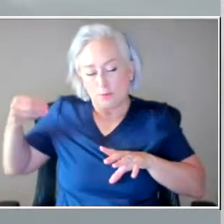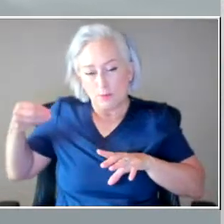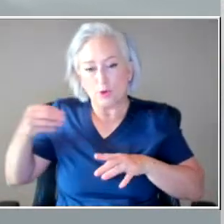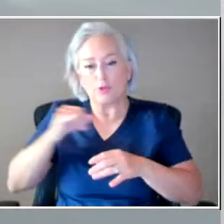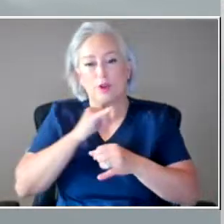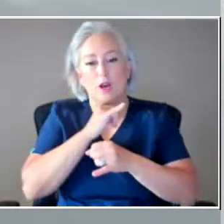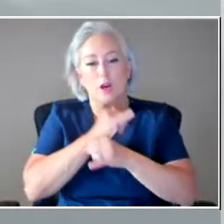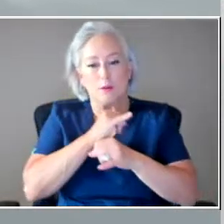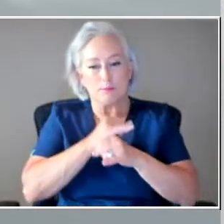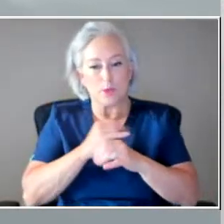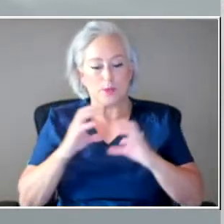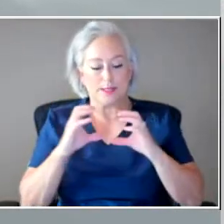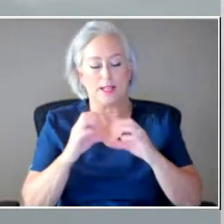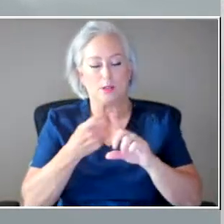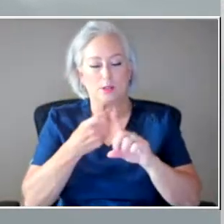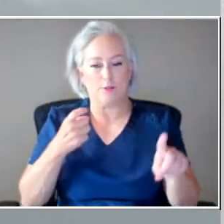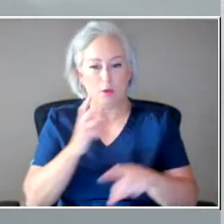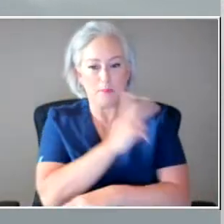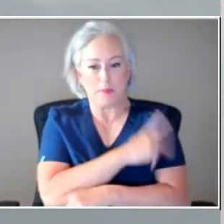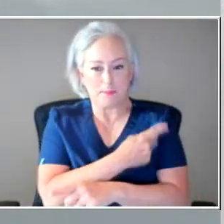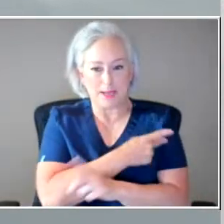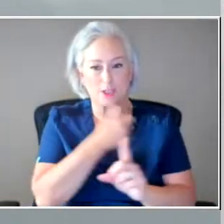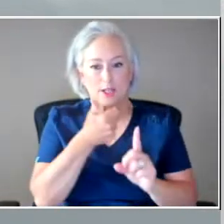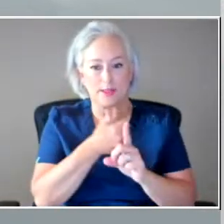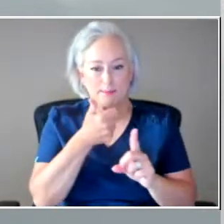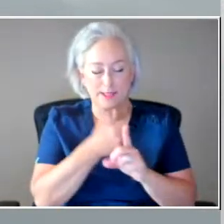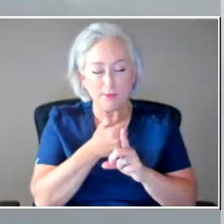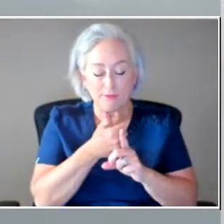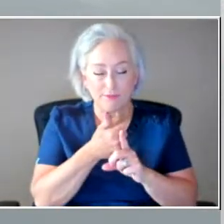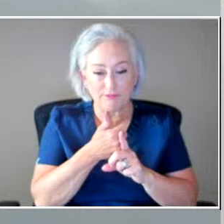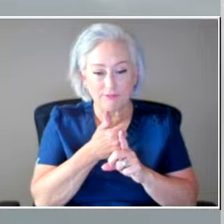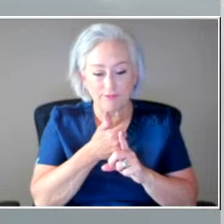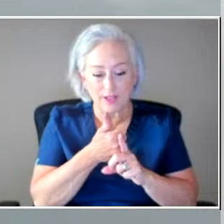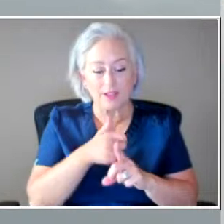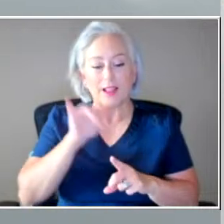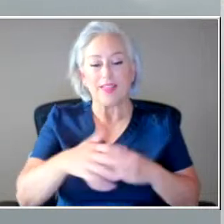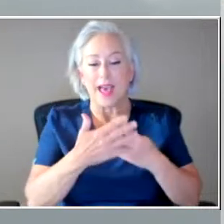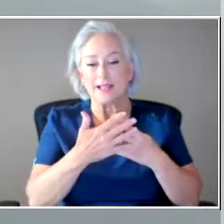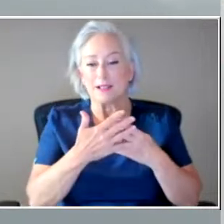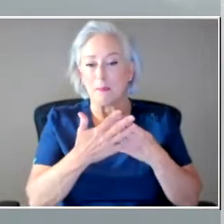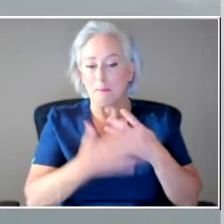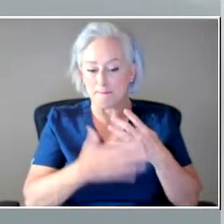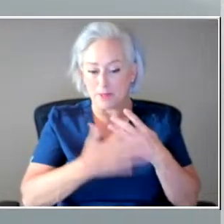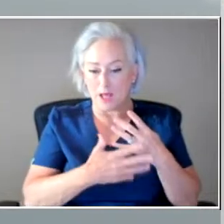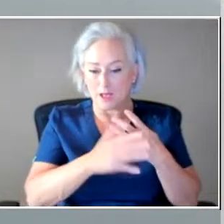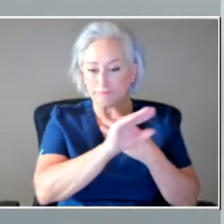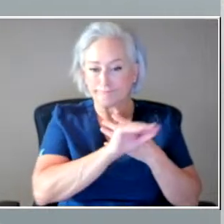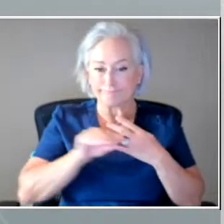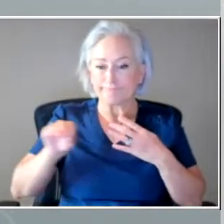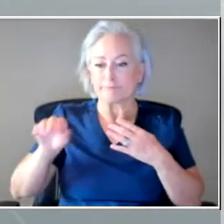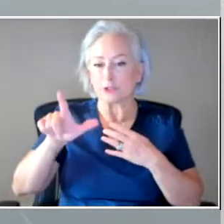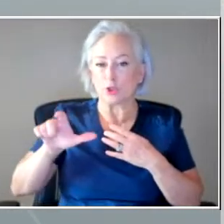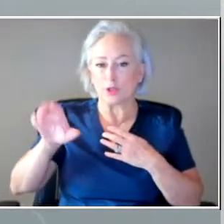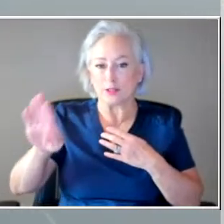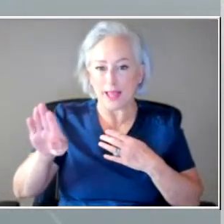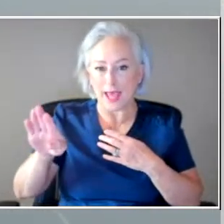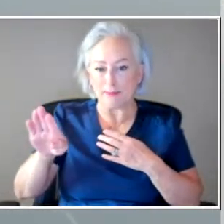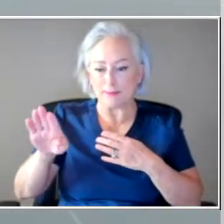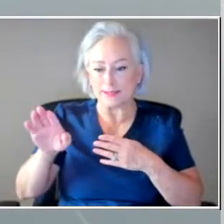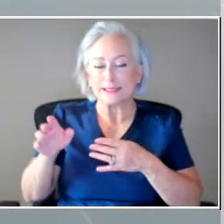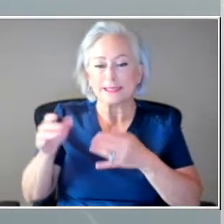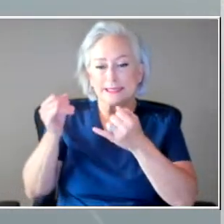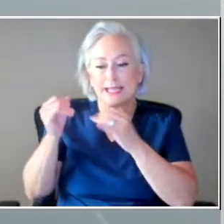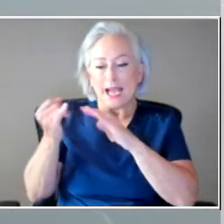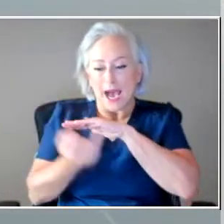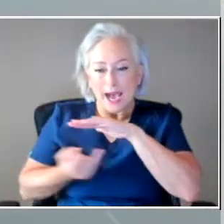patient, we take that blood to the lab, we isolate these T cells, and then we genetically rewire them to recognize the